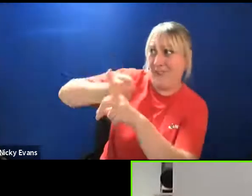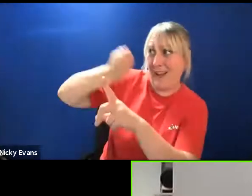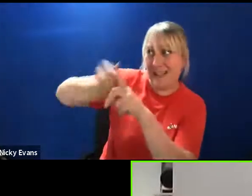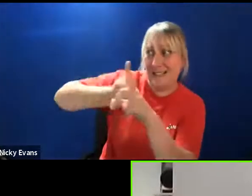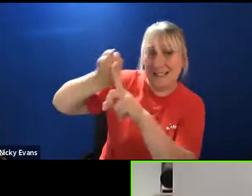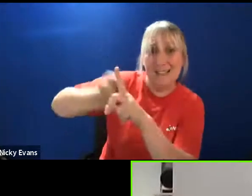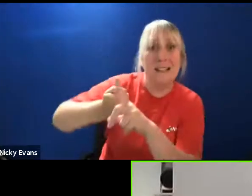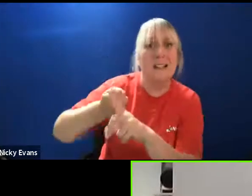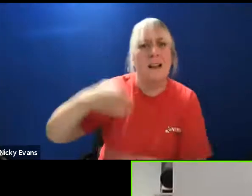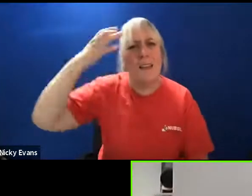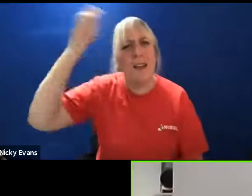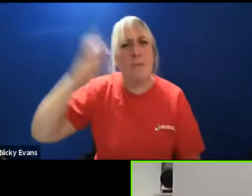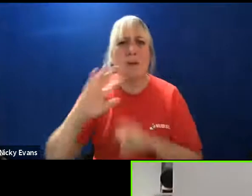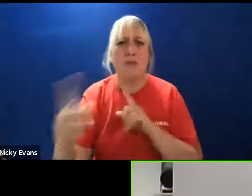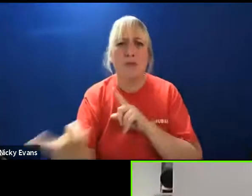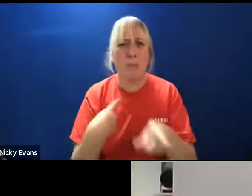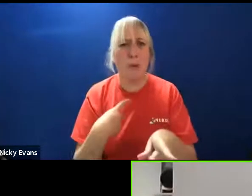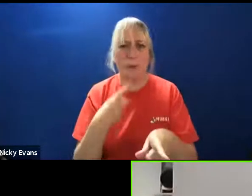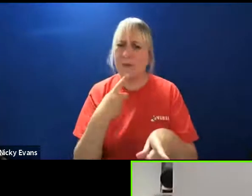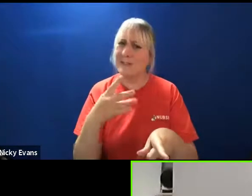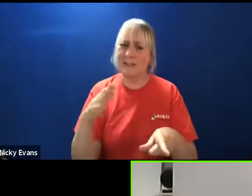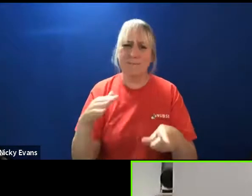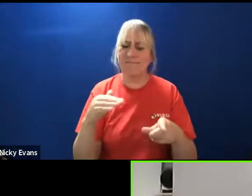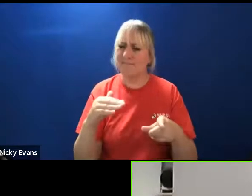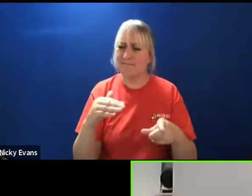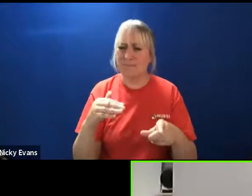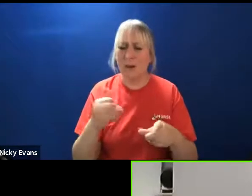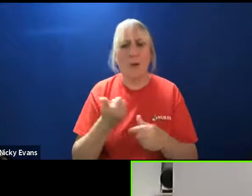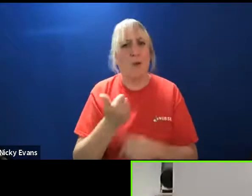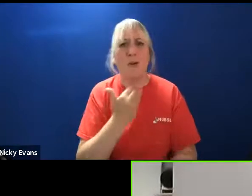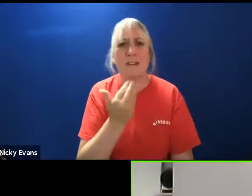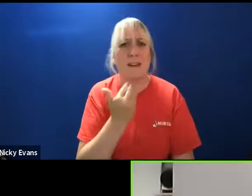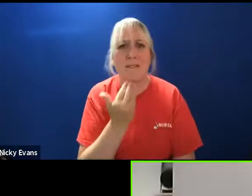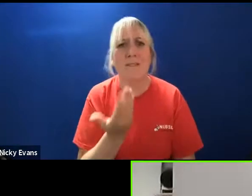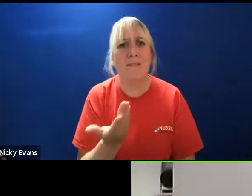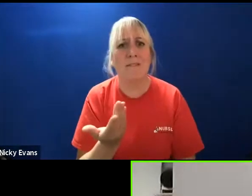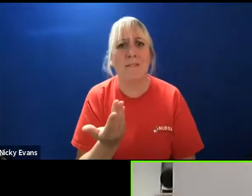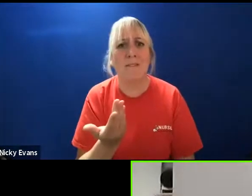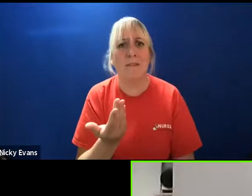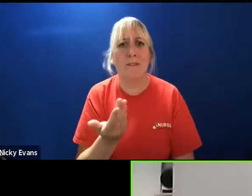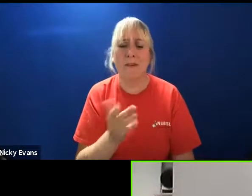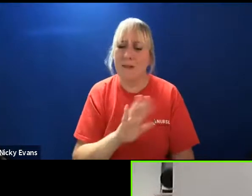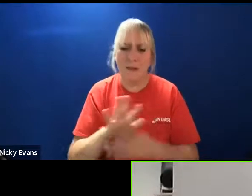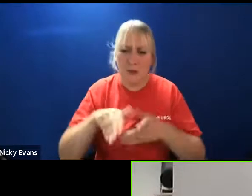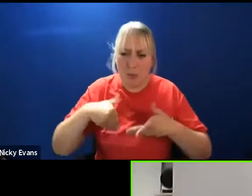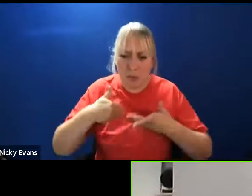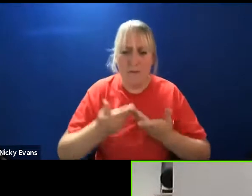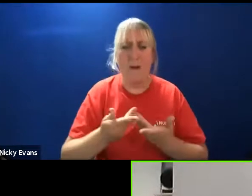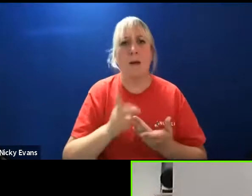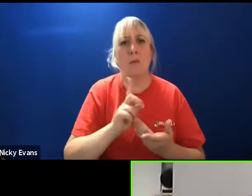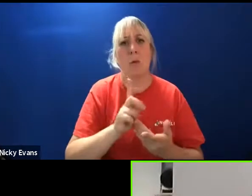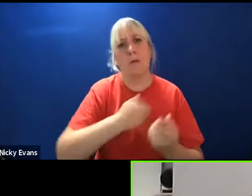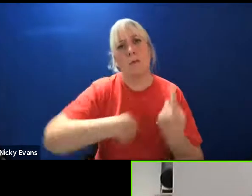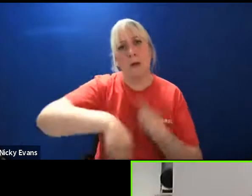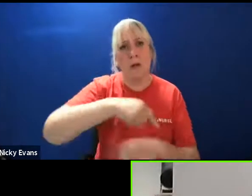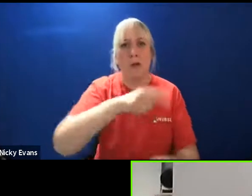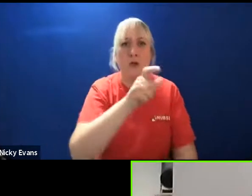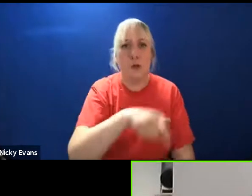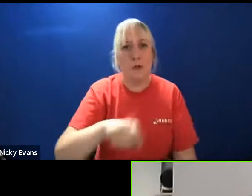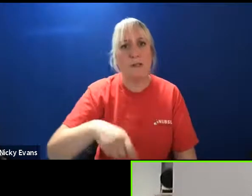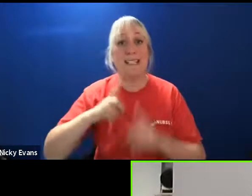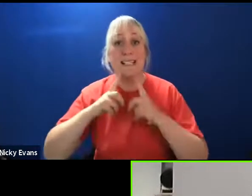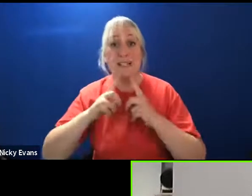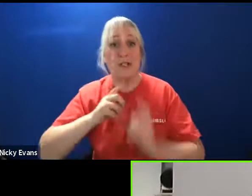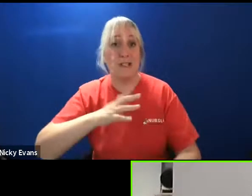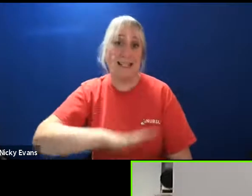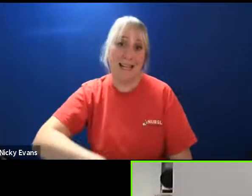far short in terms of what our students deserve and what our education staff deserve. It was also wonderful to